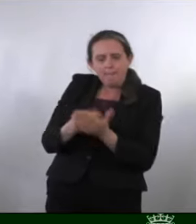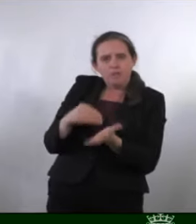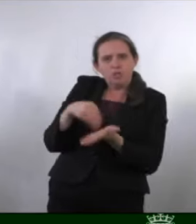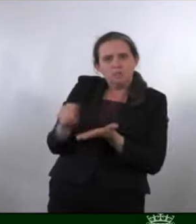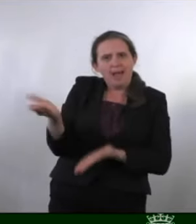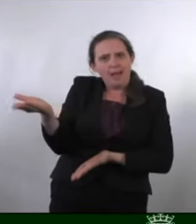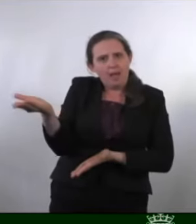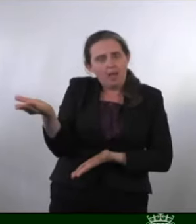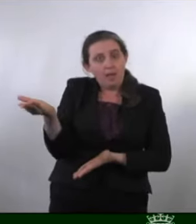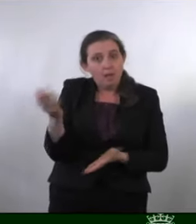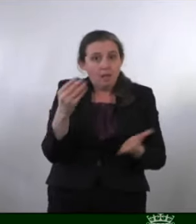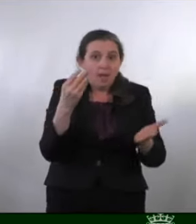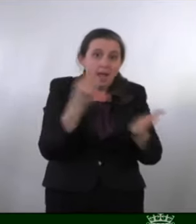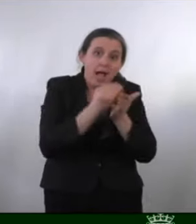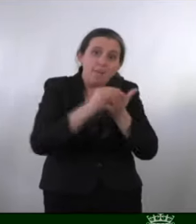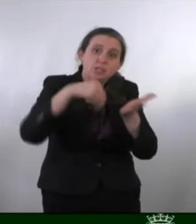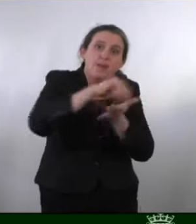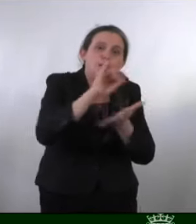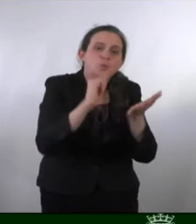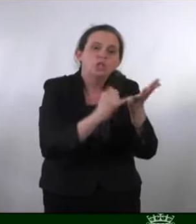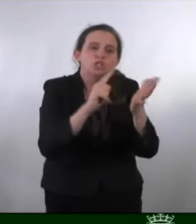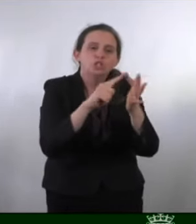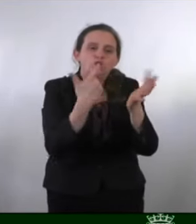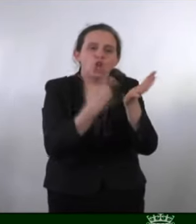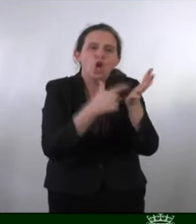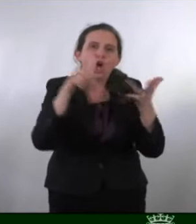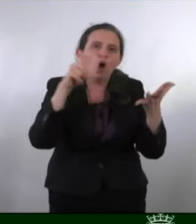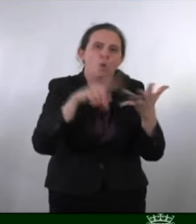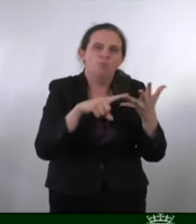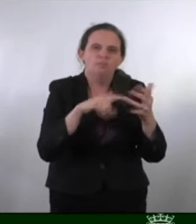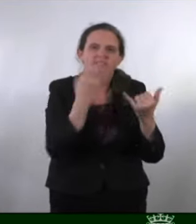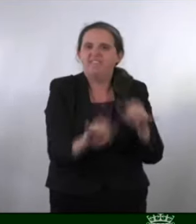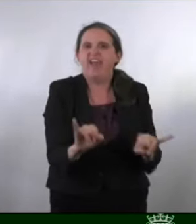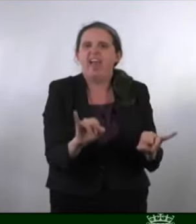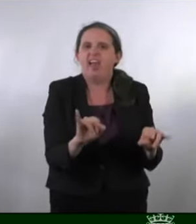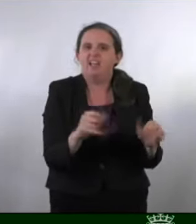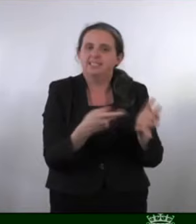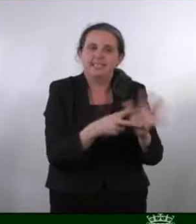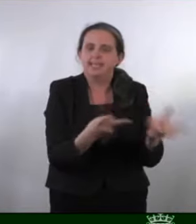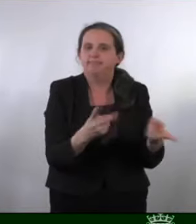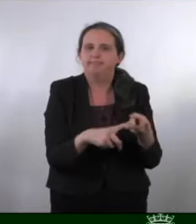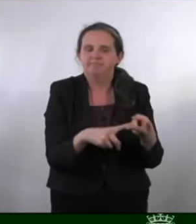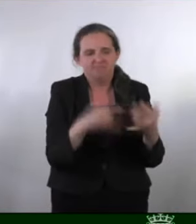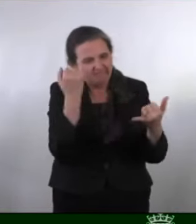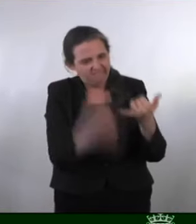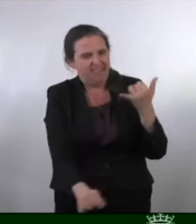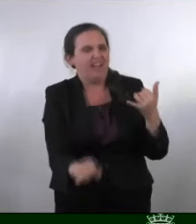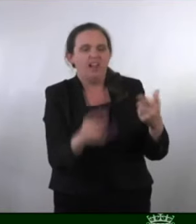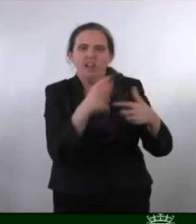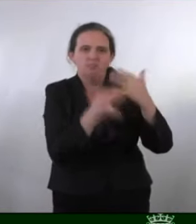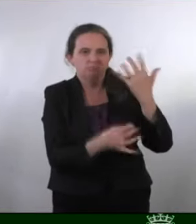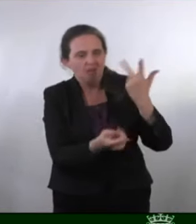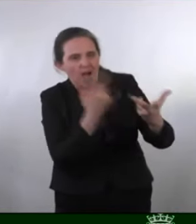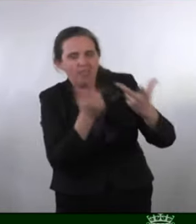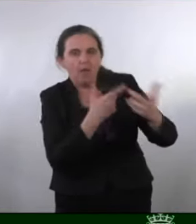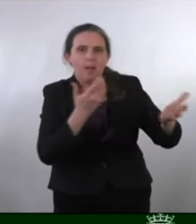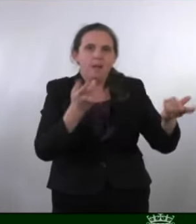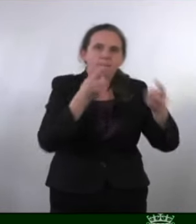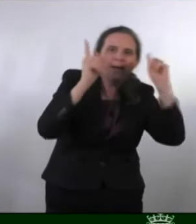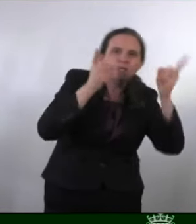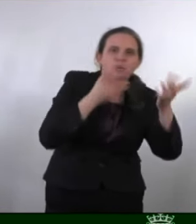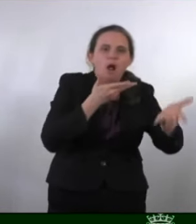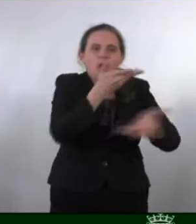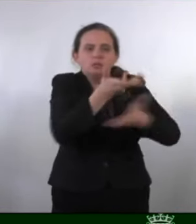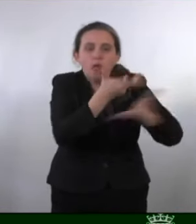failed national contact tracing system? And how much will go on further supporting those asked to self-isolate? Prime